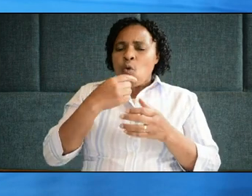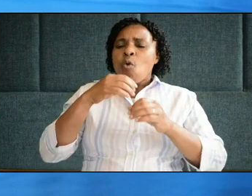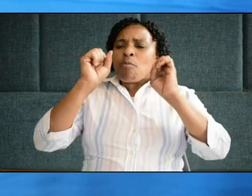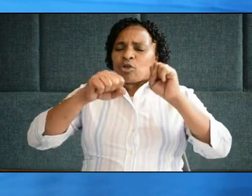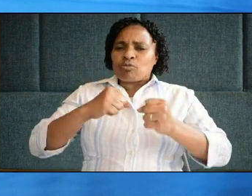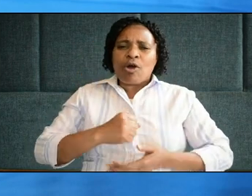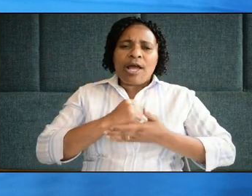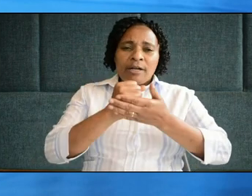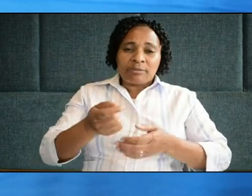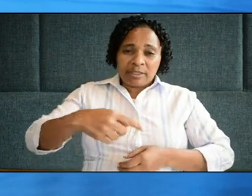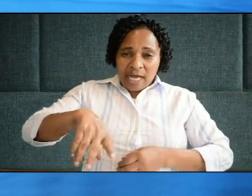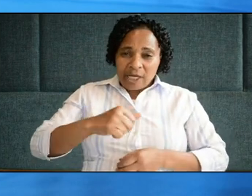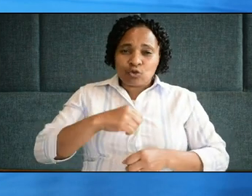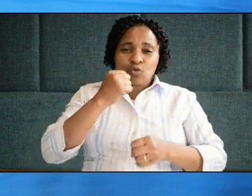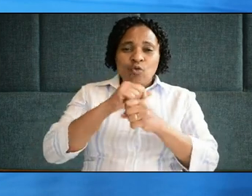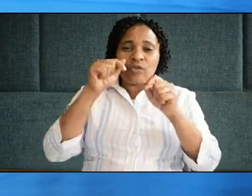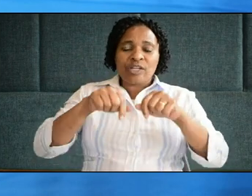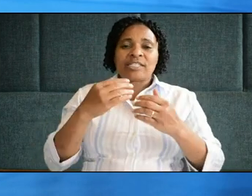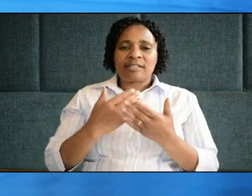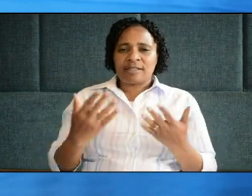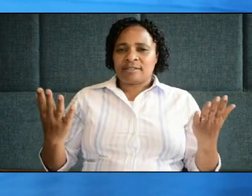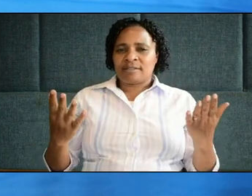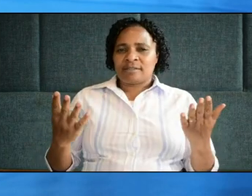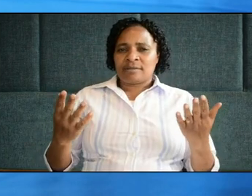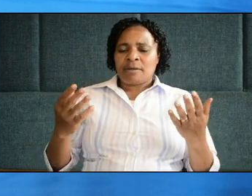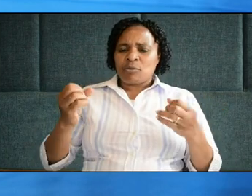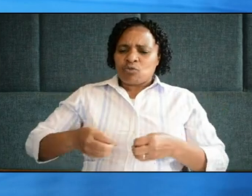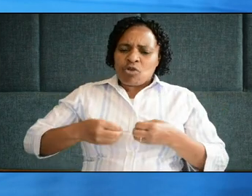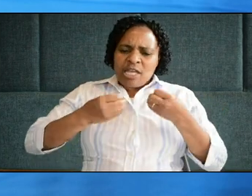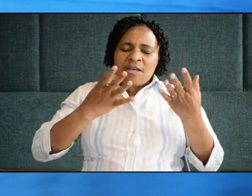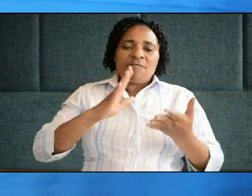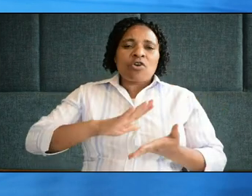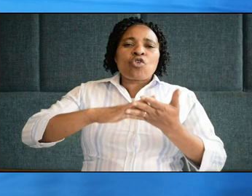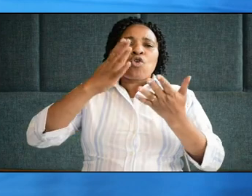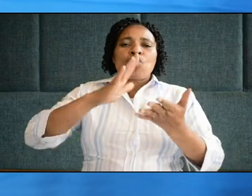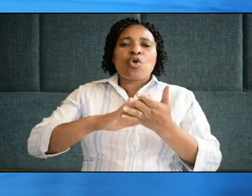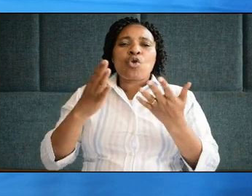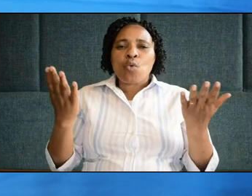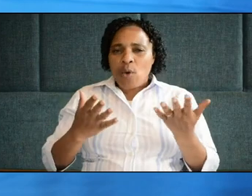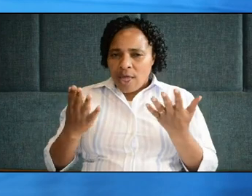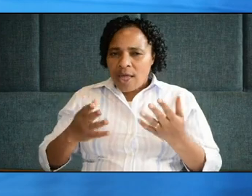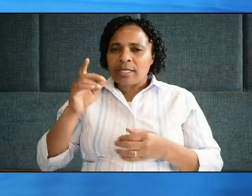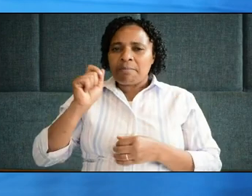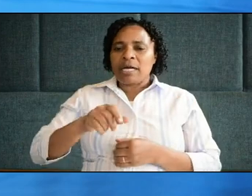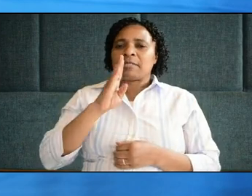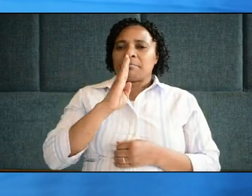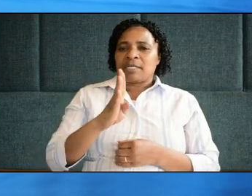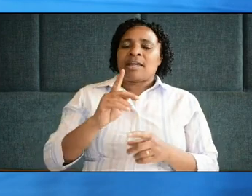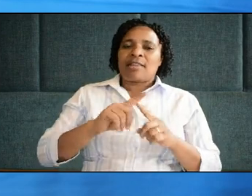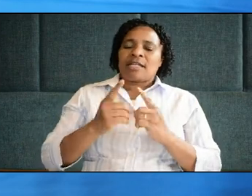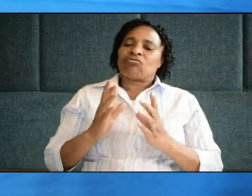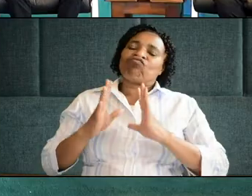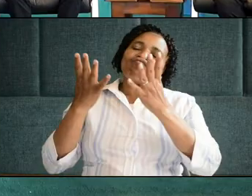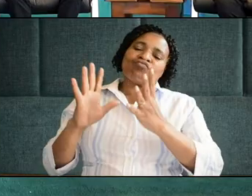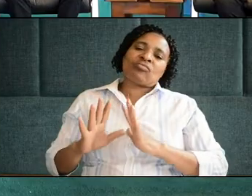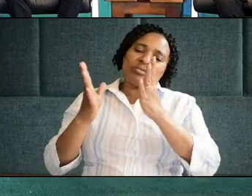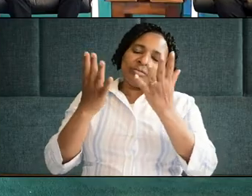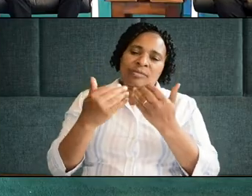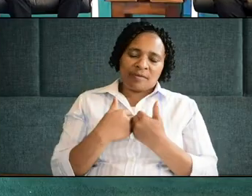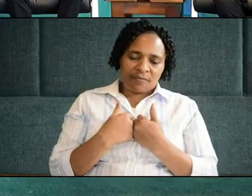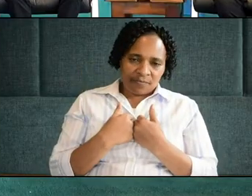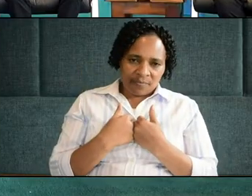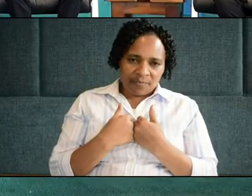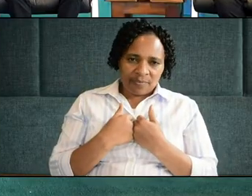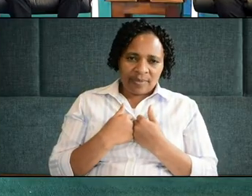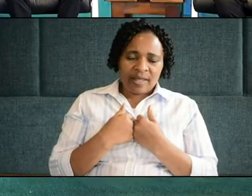us to do this thing, ascribe glory to where it is due, then celebrate. So in